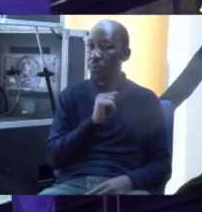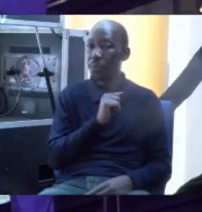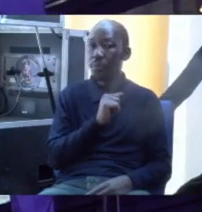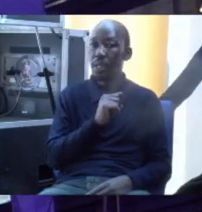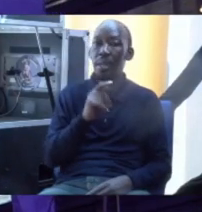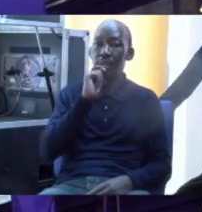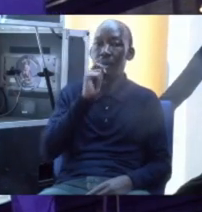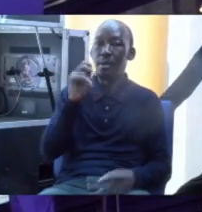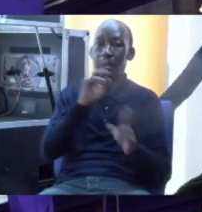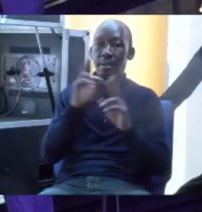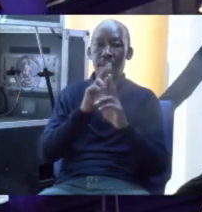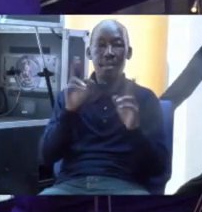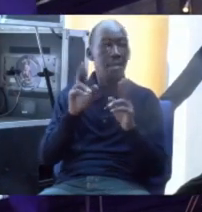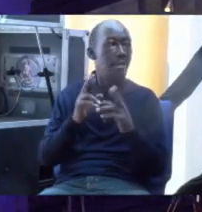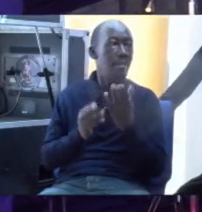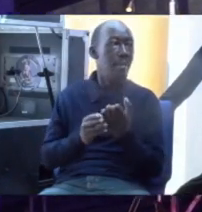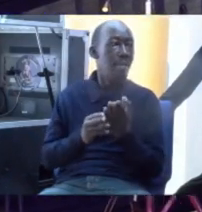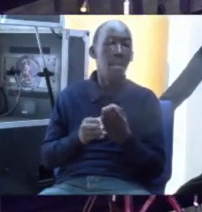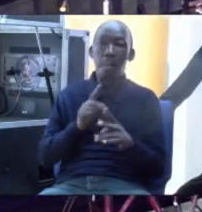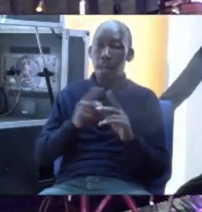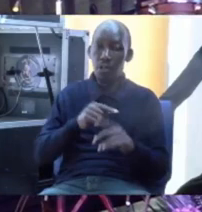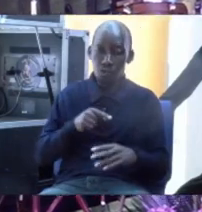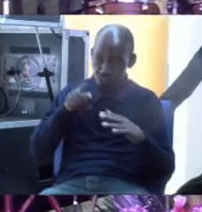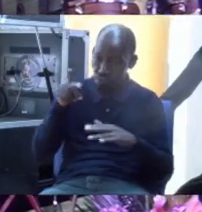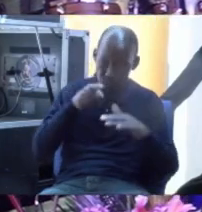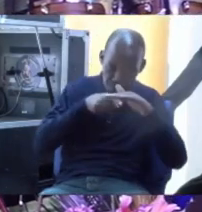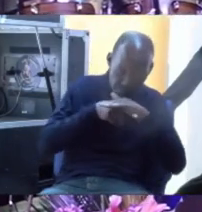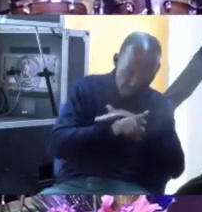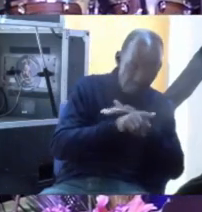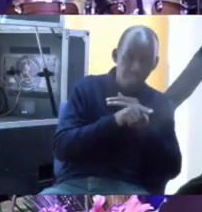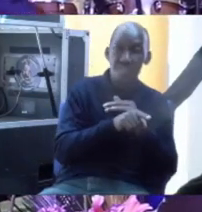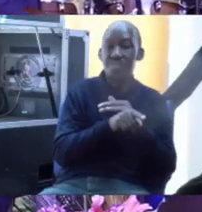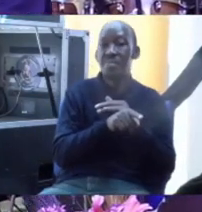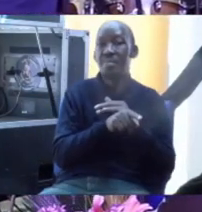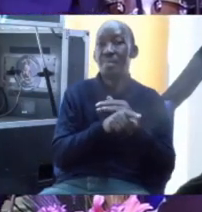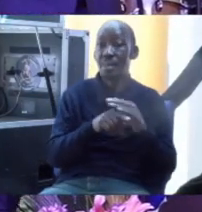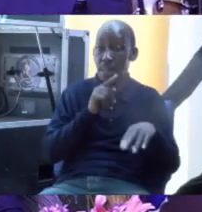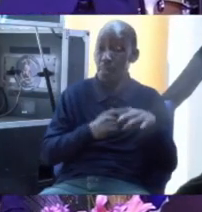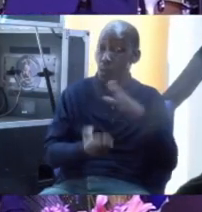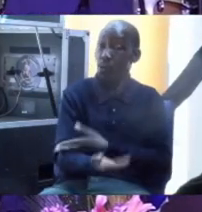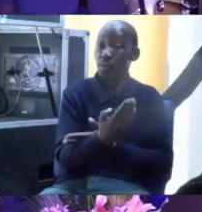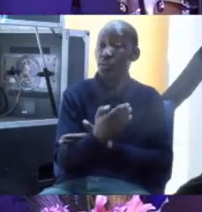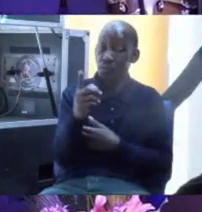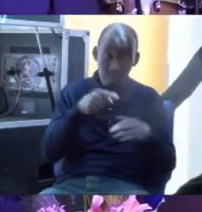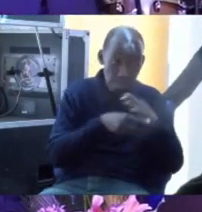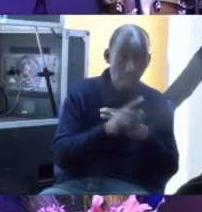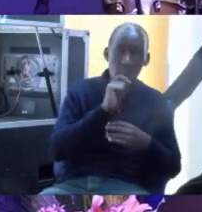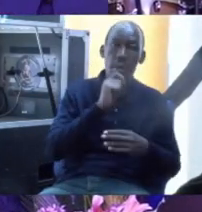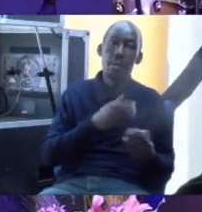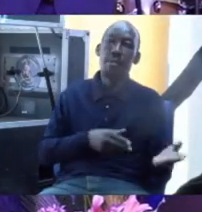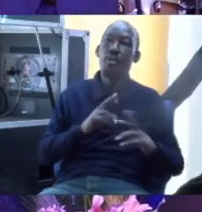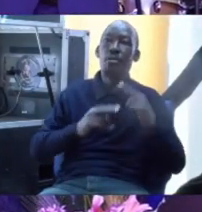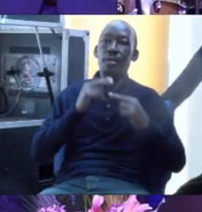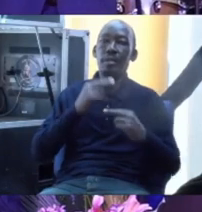Ati nyama? Meat is ready. Na kweli ukiingia. And truly if you go in. Sayo. That time. Utakuta nyama iko tayari?